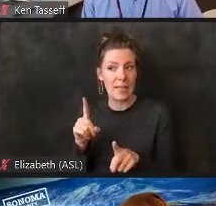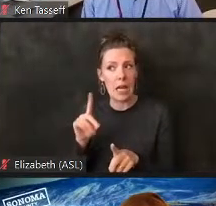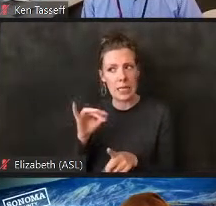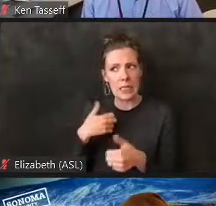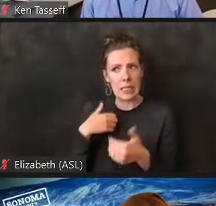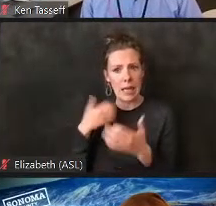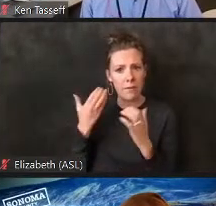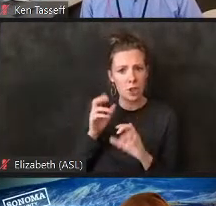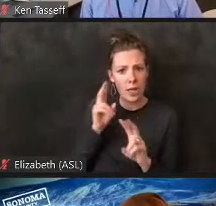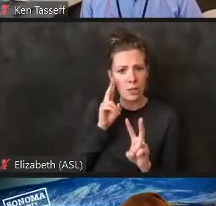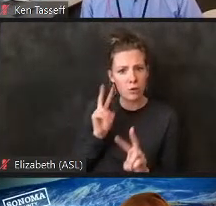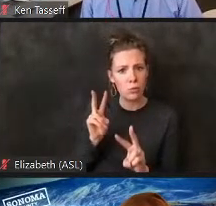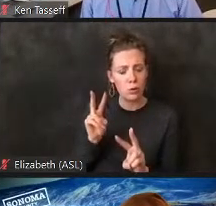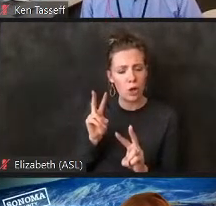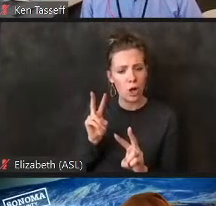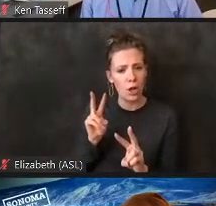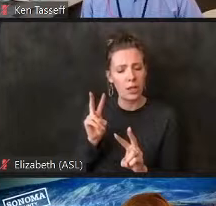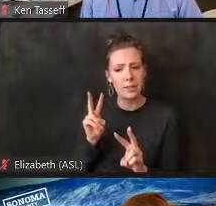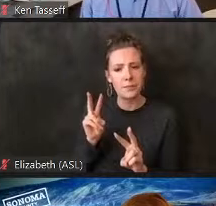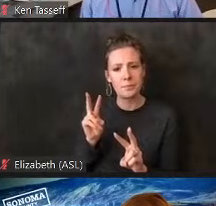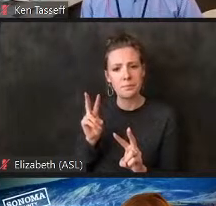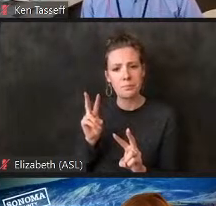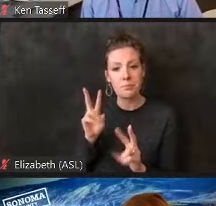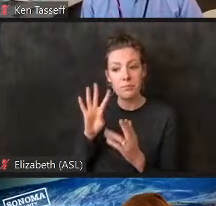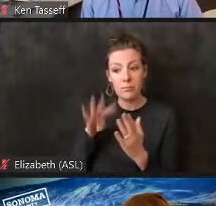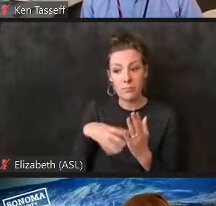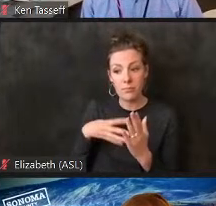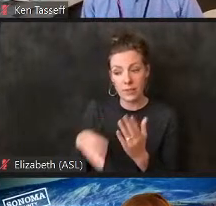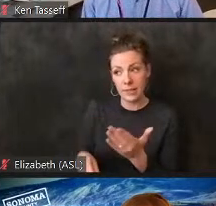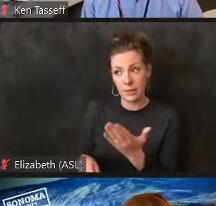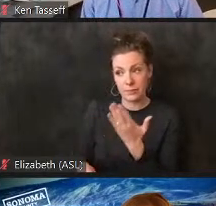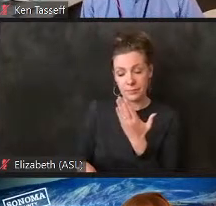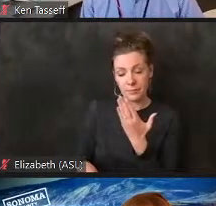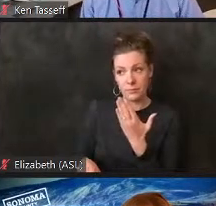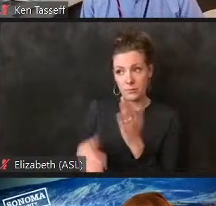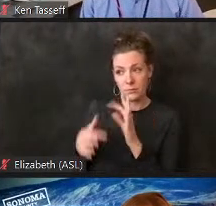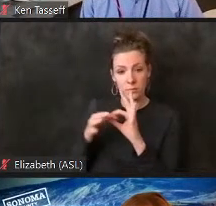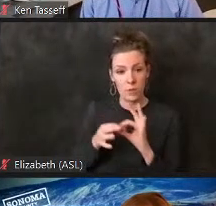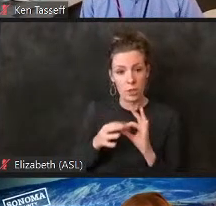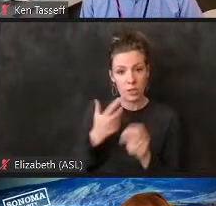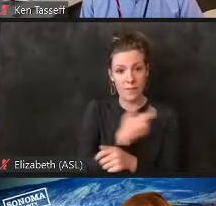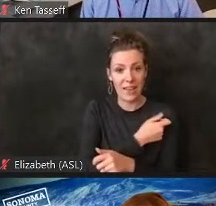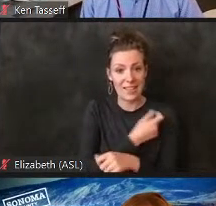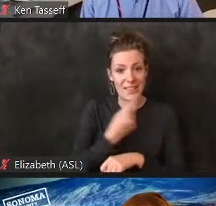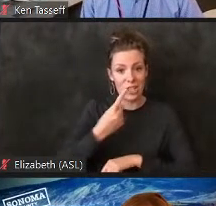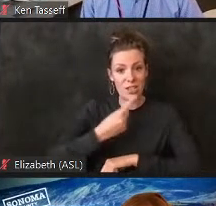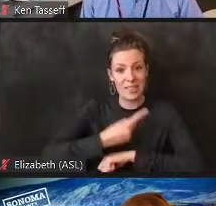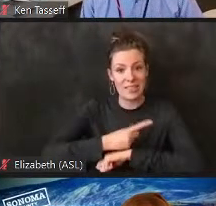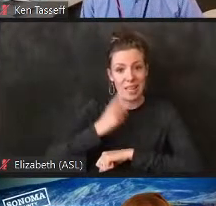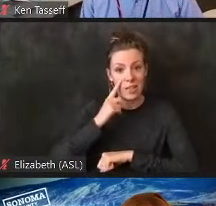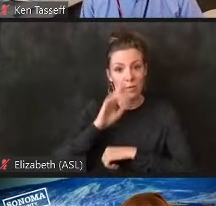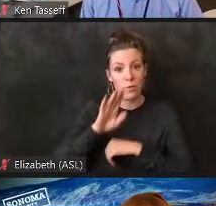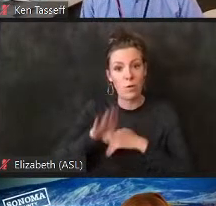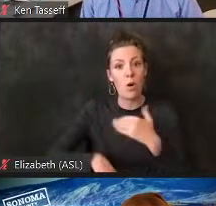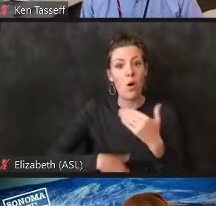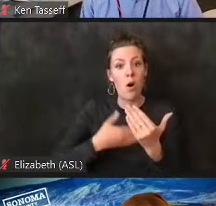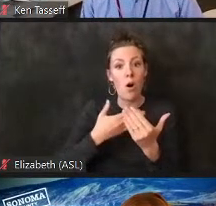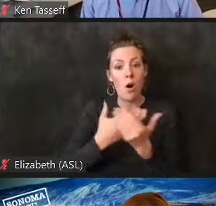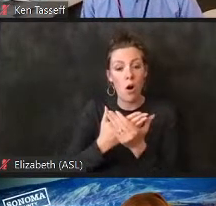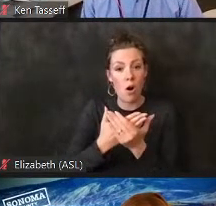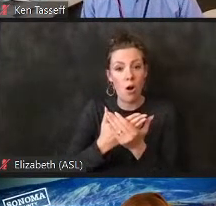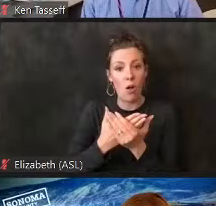look at a schedule of vaccination dates for all the facilities in the